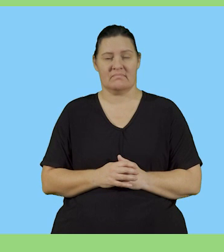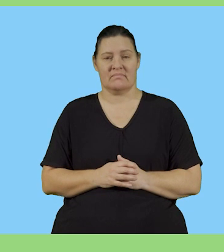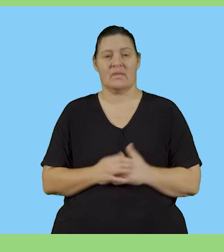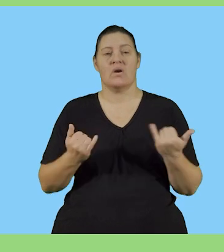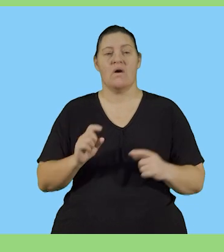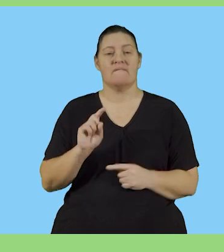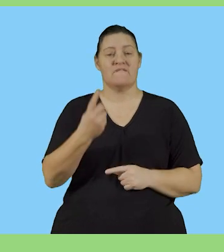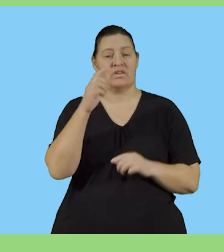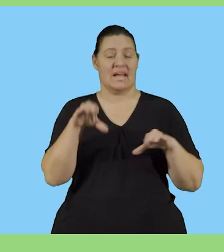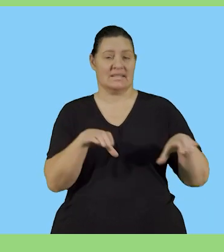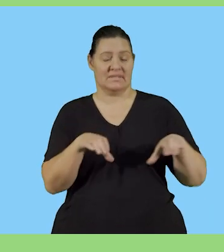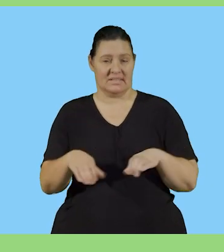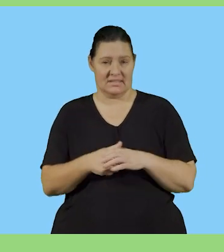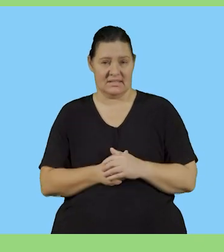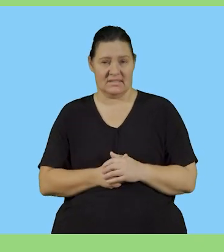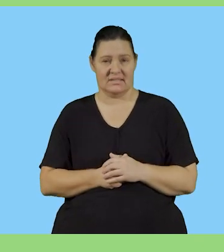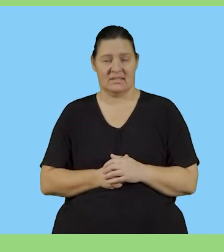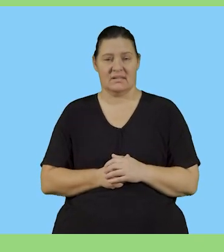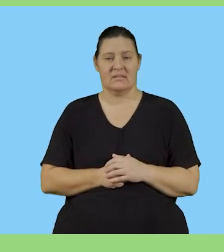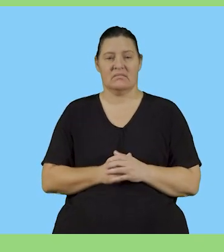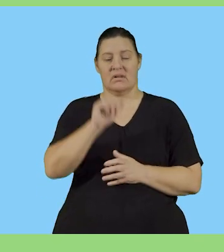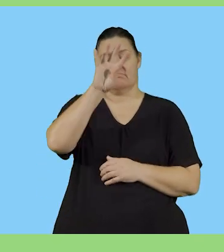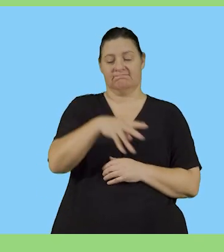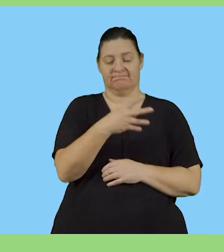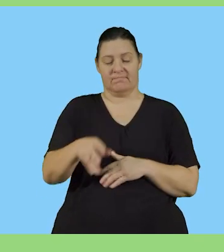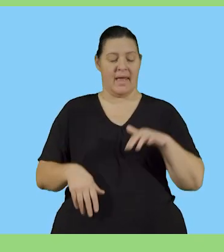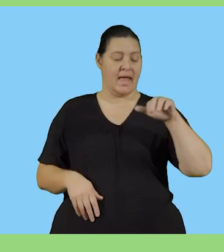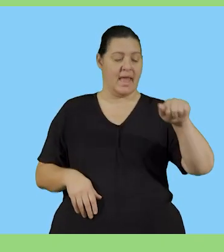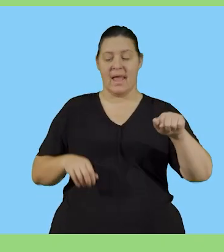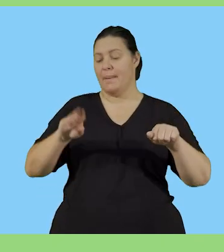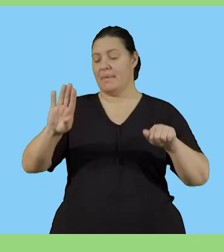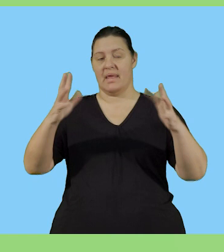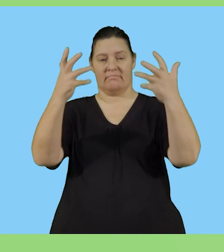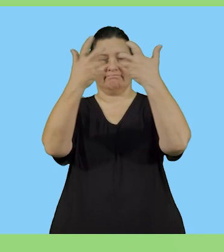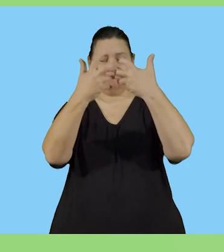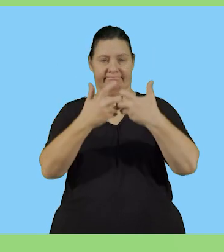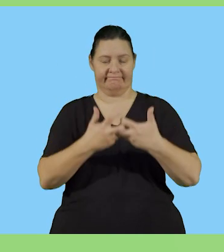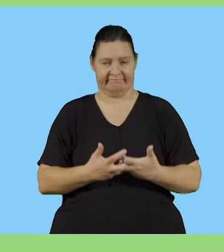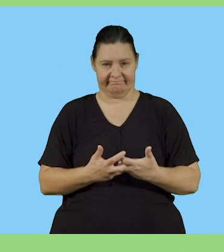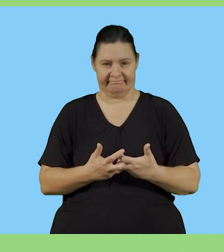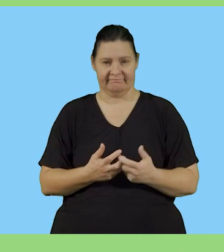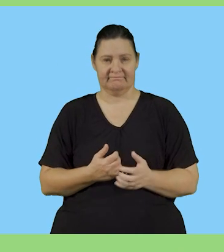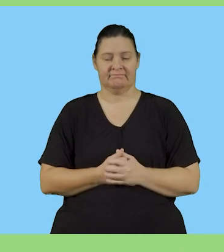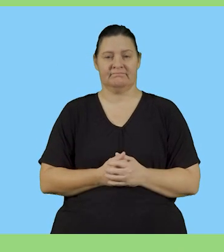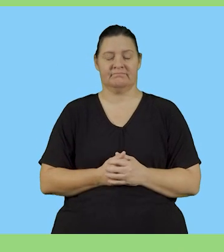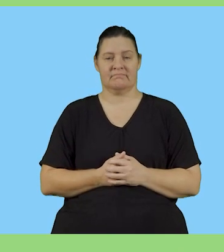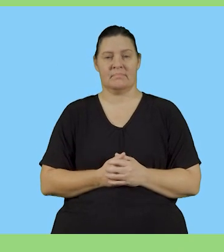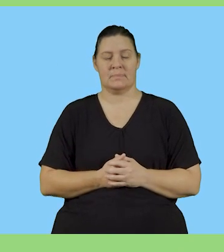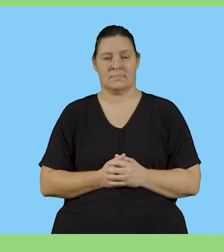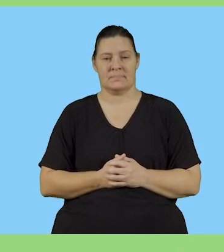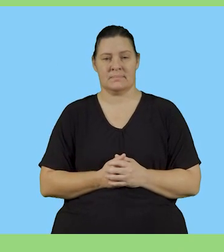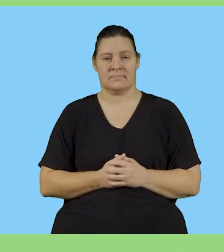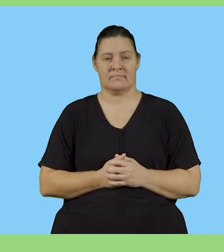Now our first activity is a table where you have to match the description in column A with